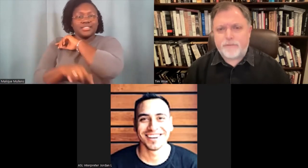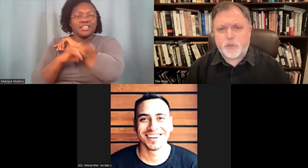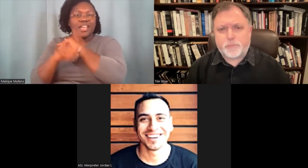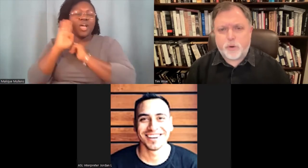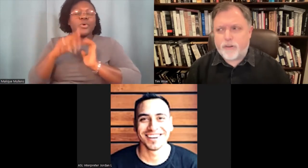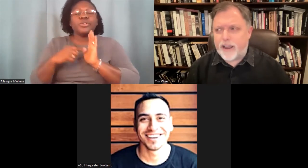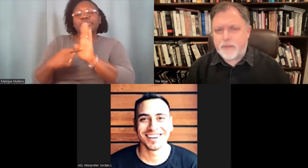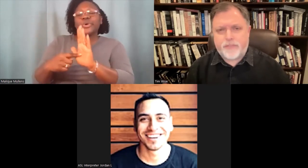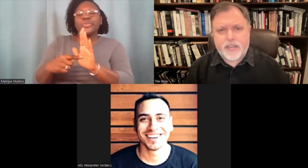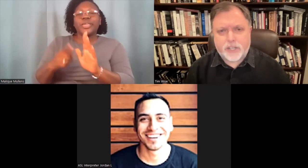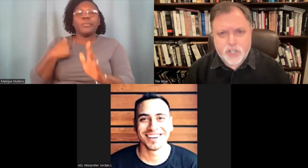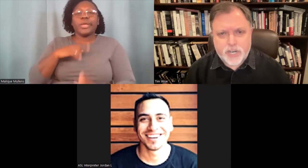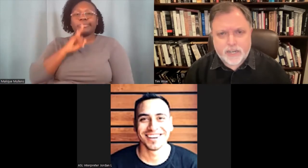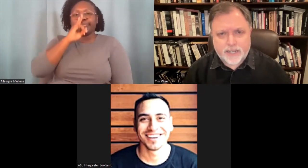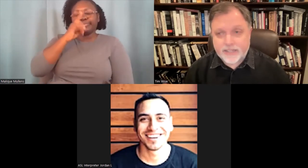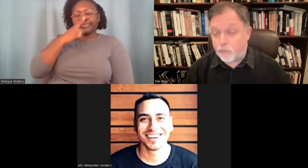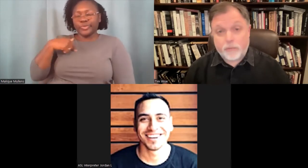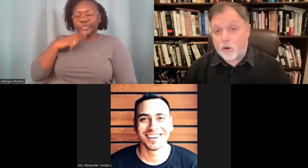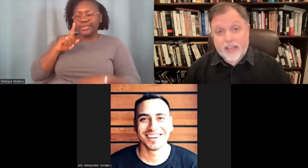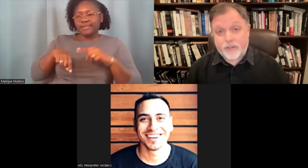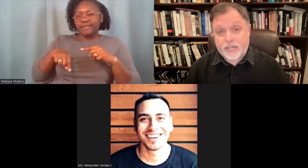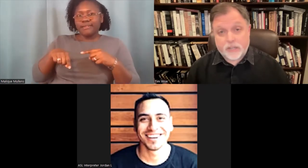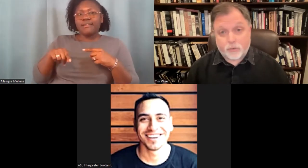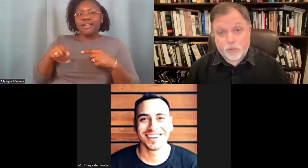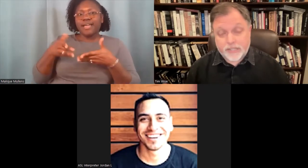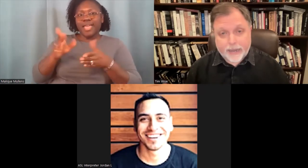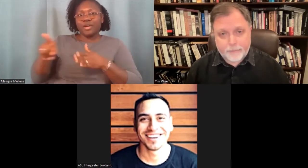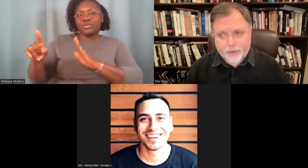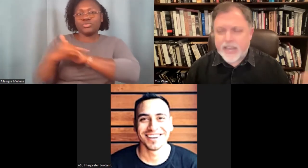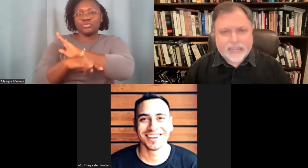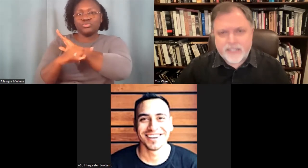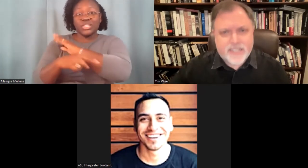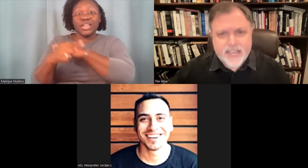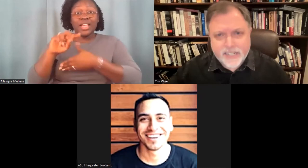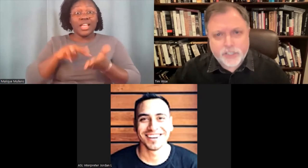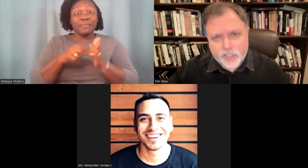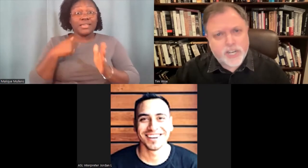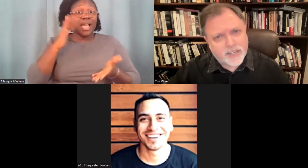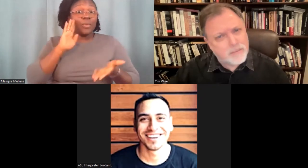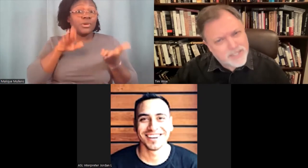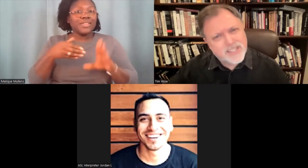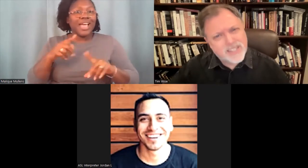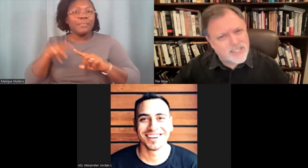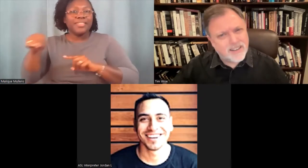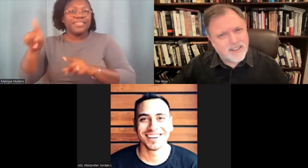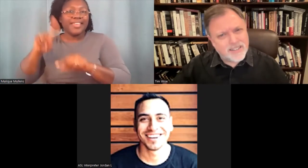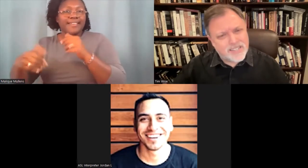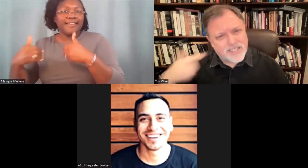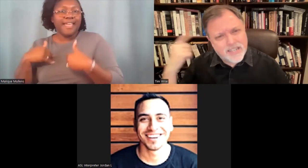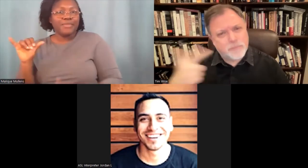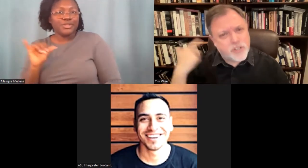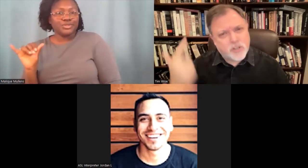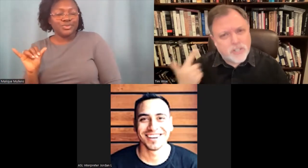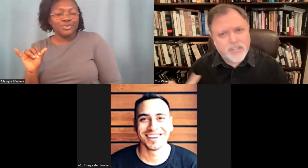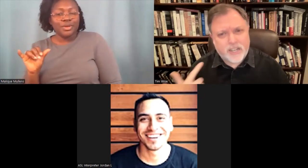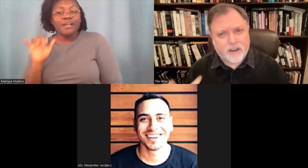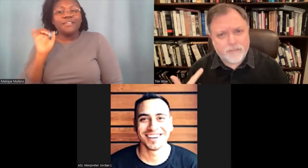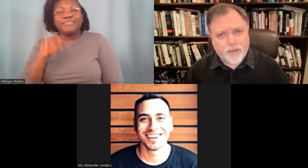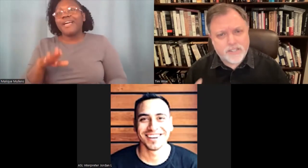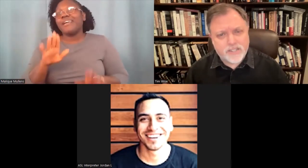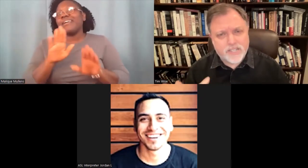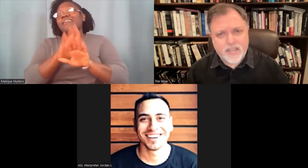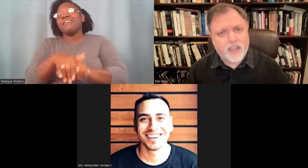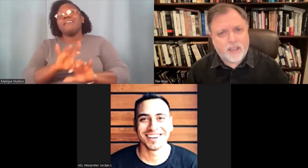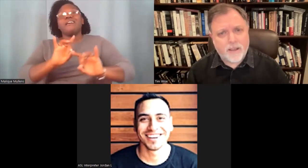won't have this program that they can cheat, and then we won't have it either and we'll die, but at least they didn't cheat. I mean, this is the absurdity